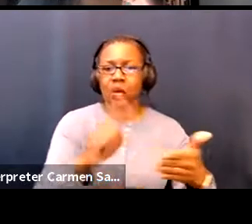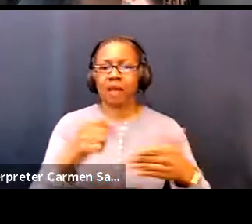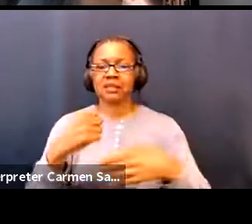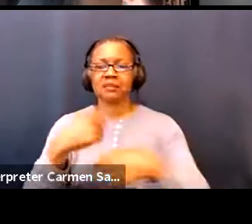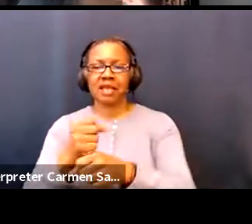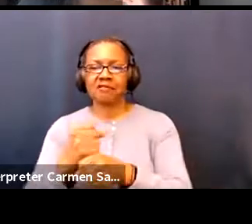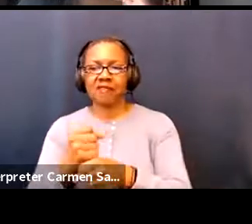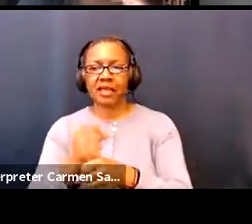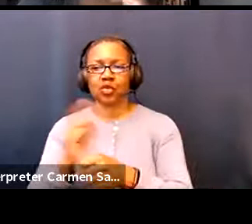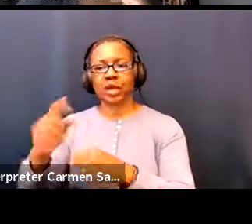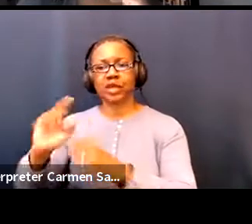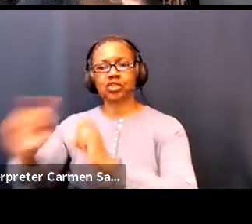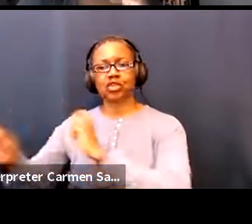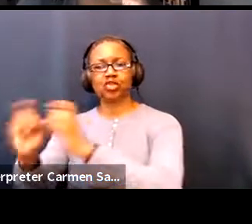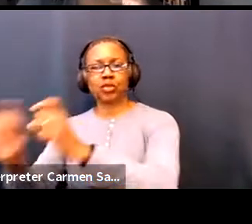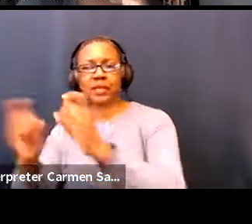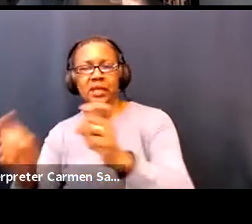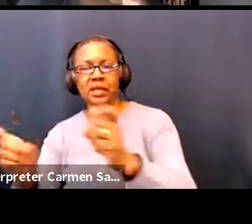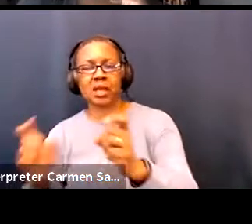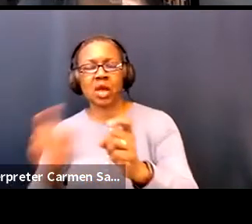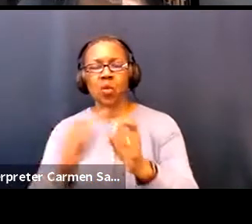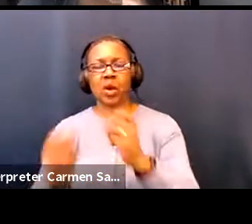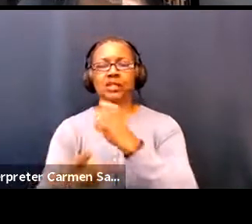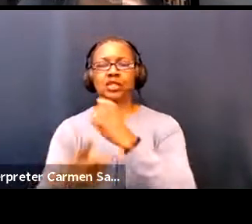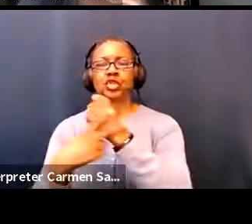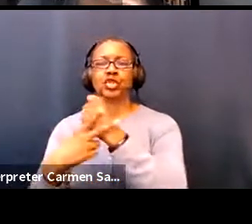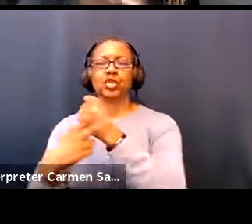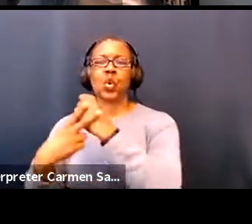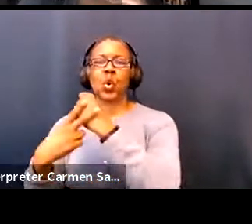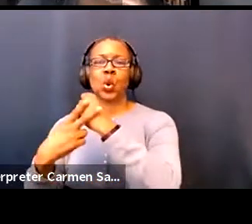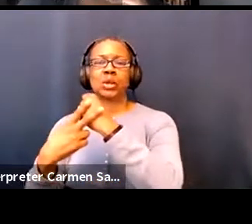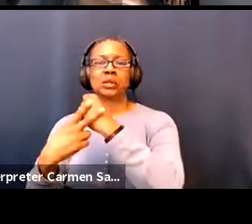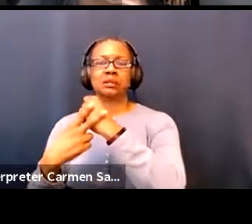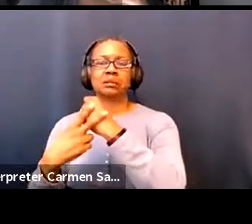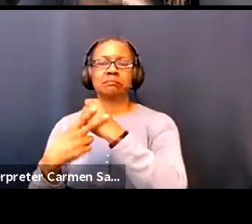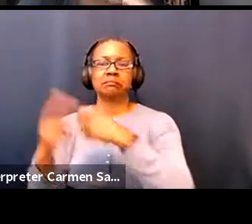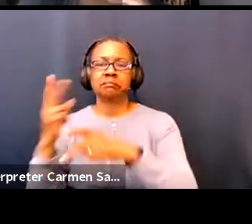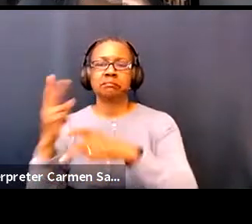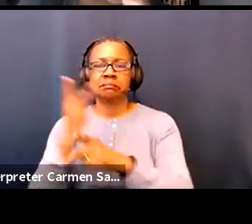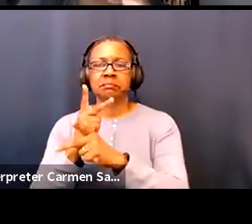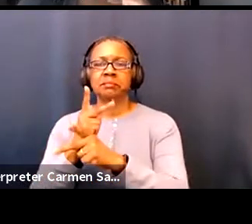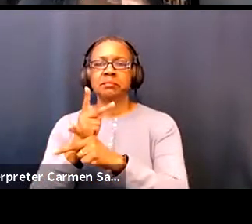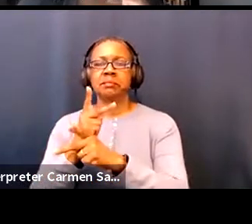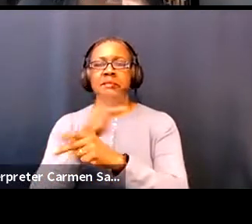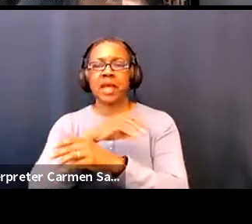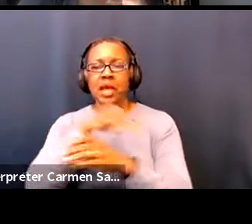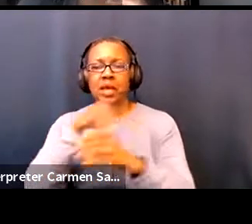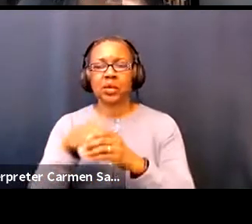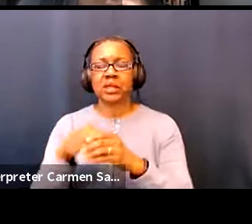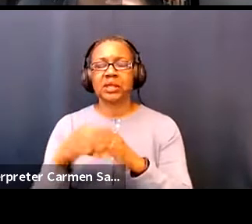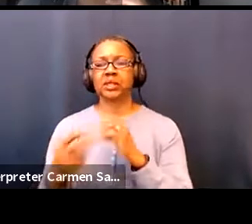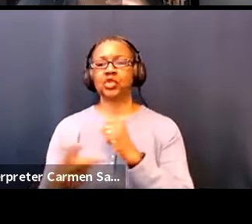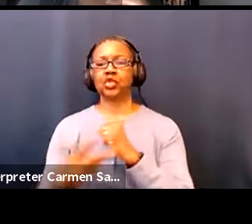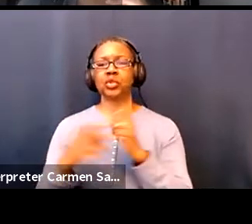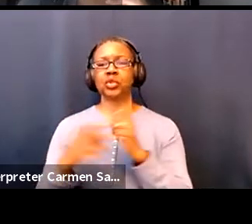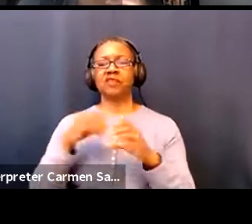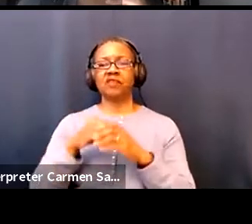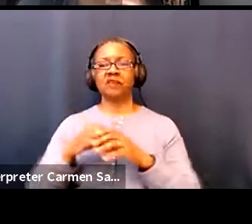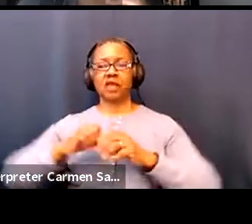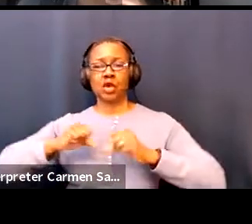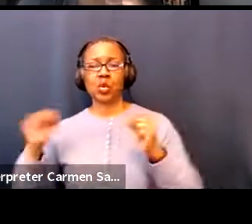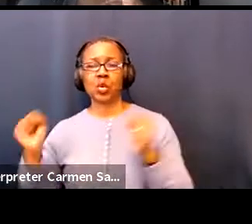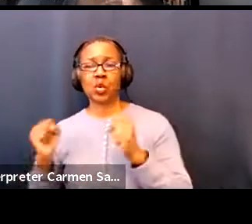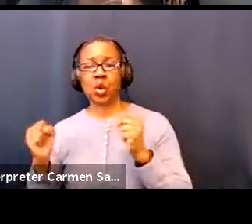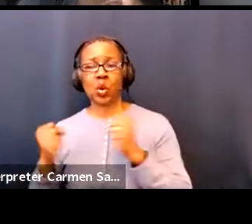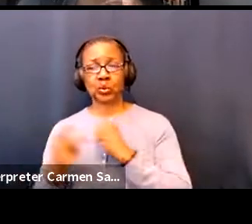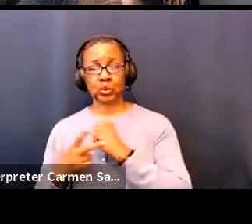it's distributed, where it's stored, including storage that involves cold storage, which is